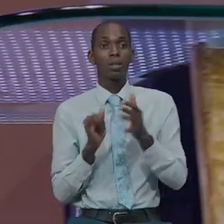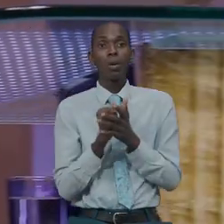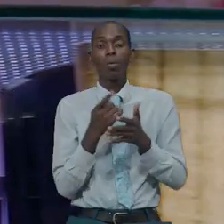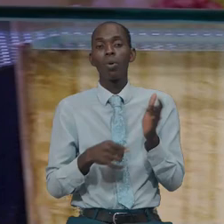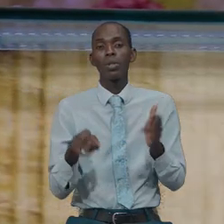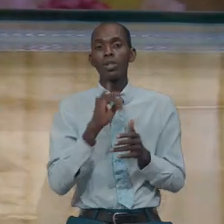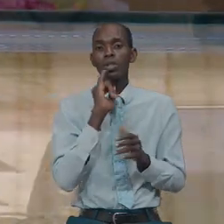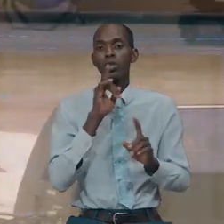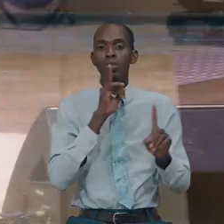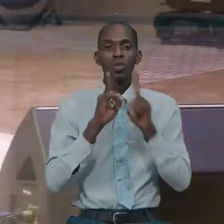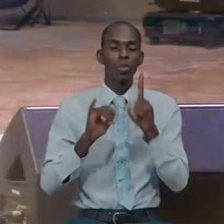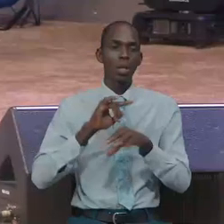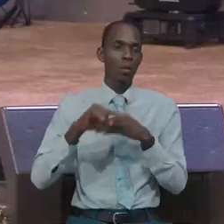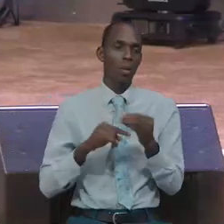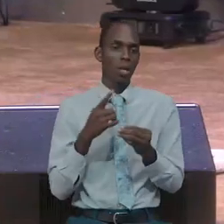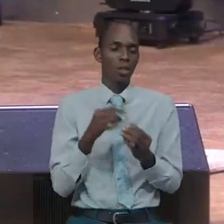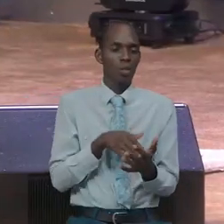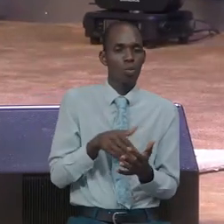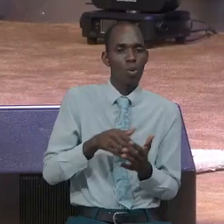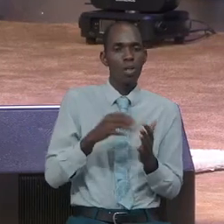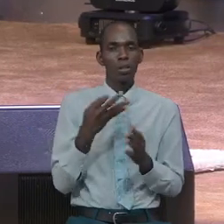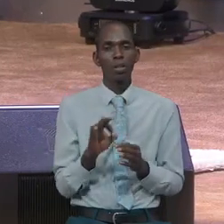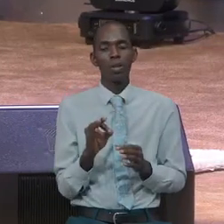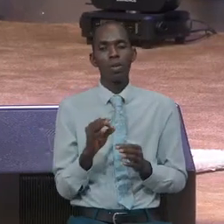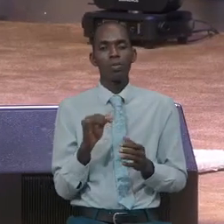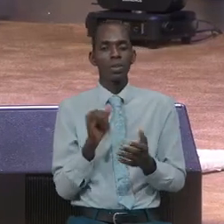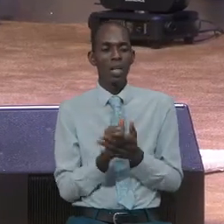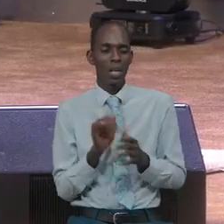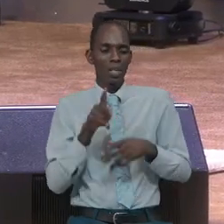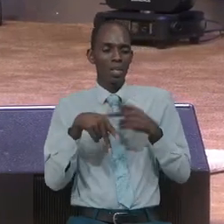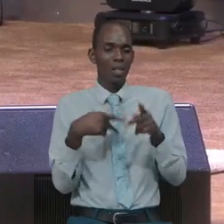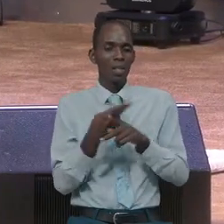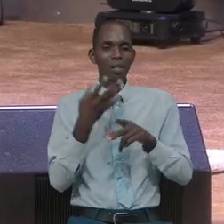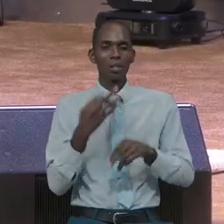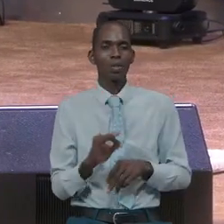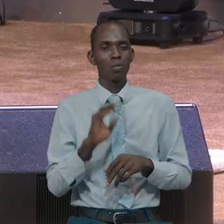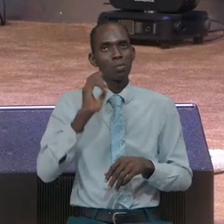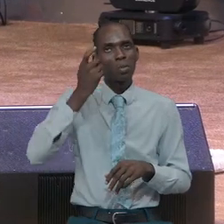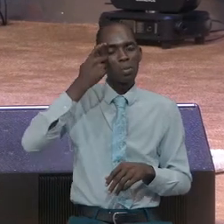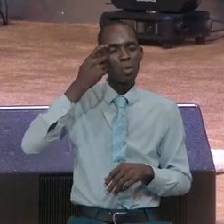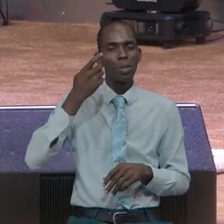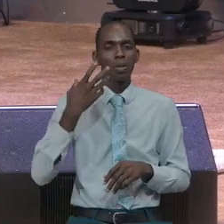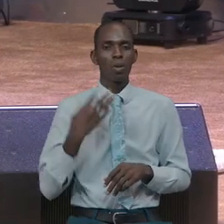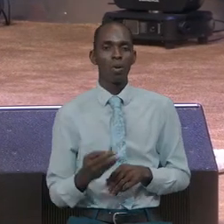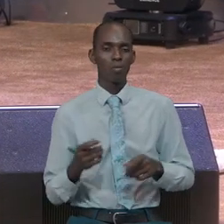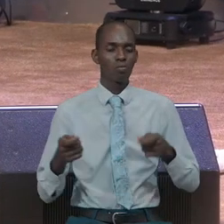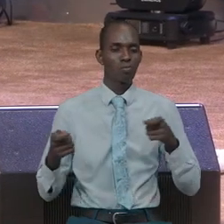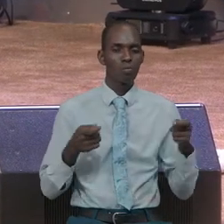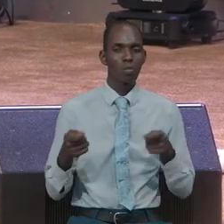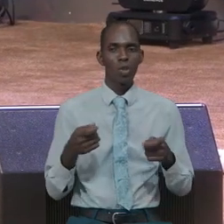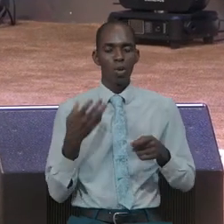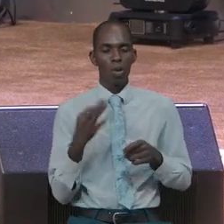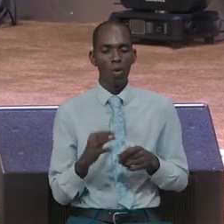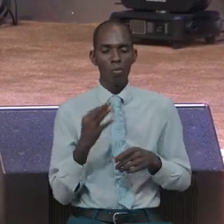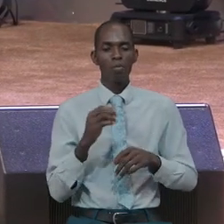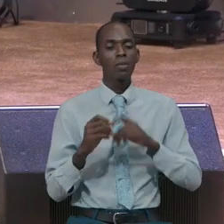the weakness of such a government and the weakness of such a system, with iron on the one hand